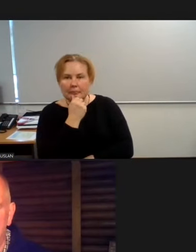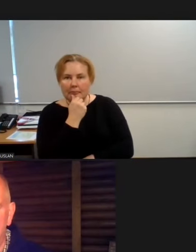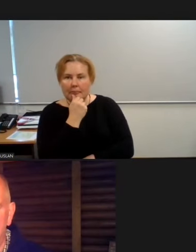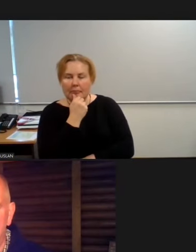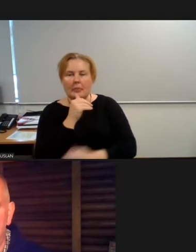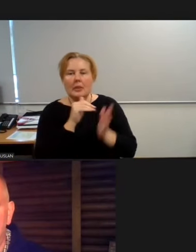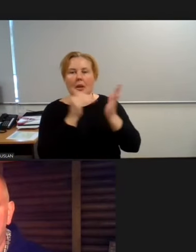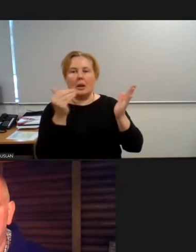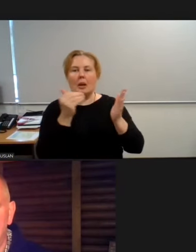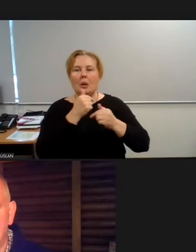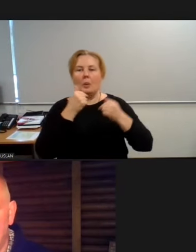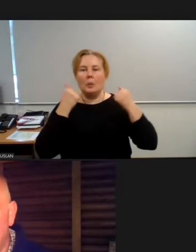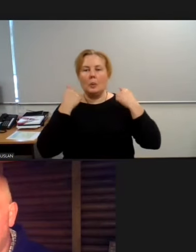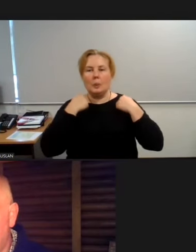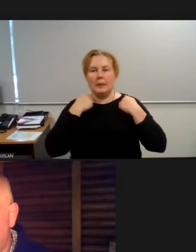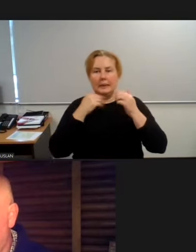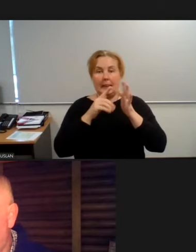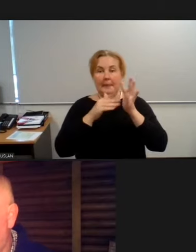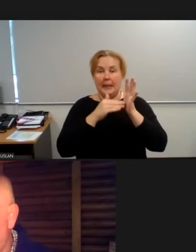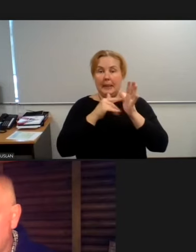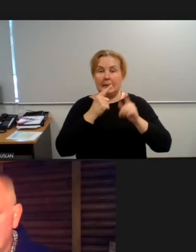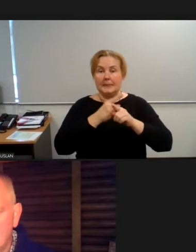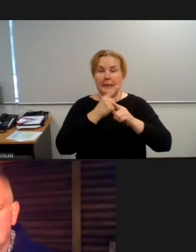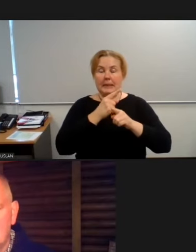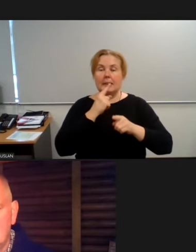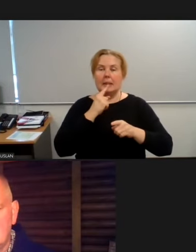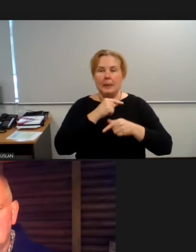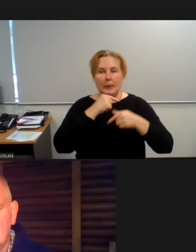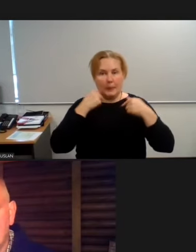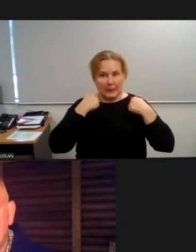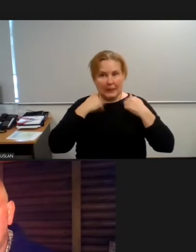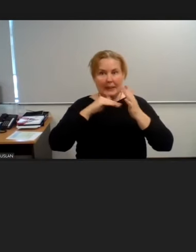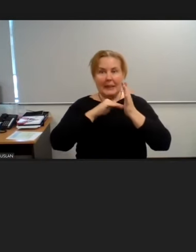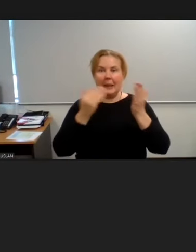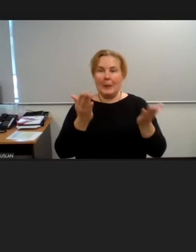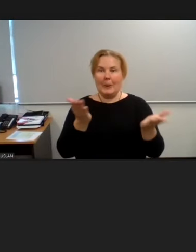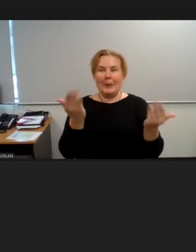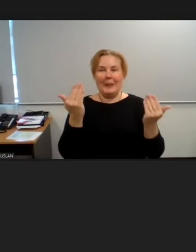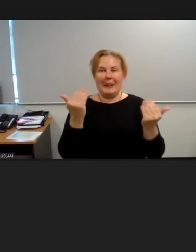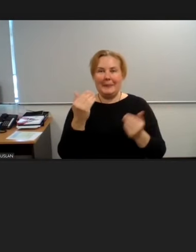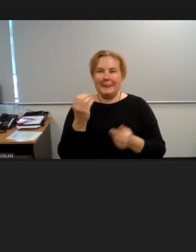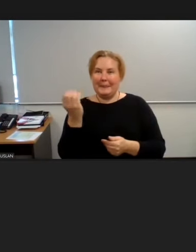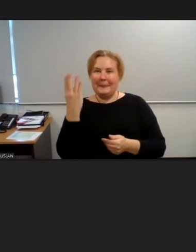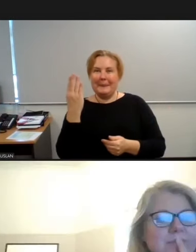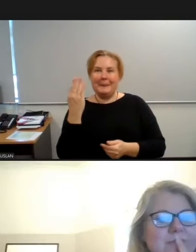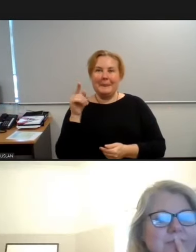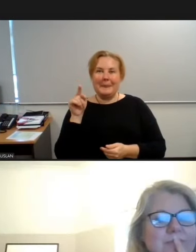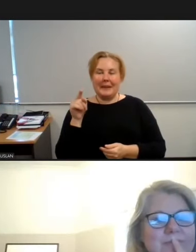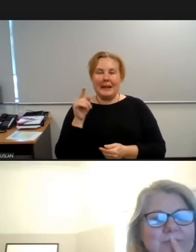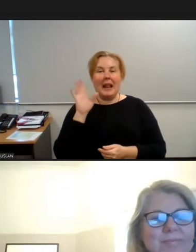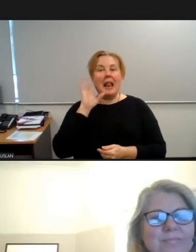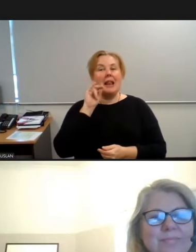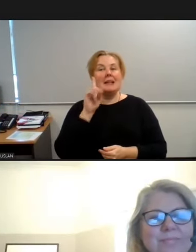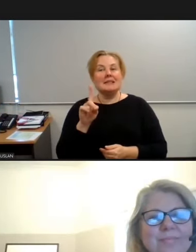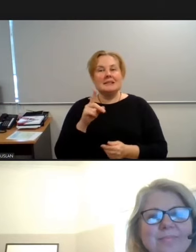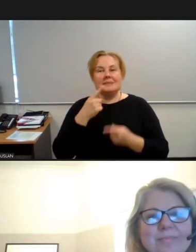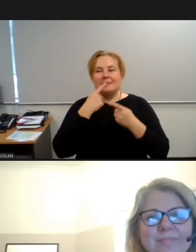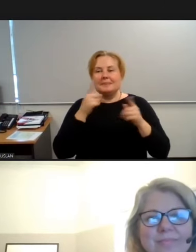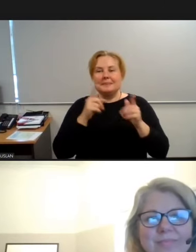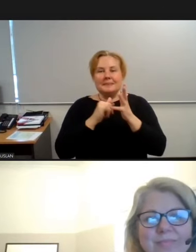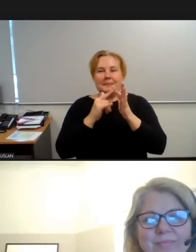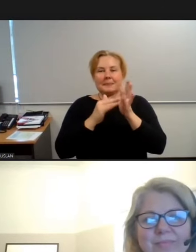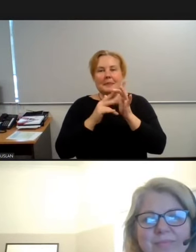We're now going to welcome, just waiting for her to pop up on my screen. After the last seminar, we received lots of